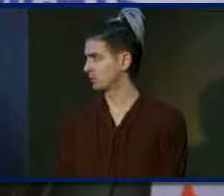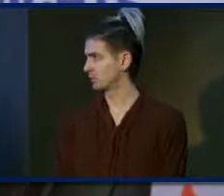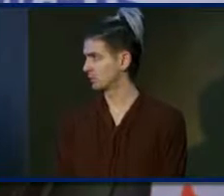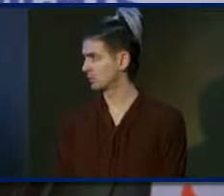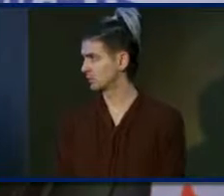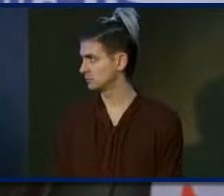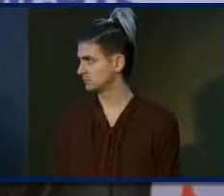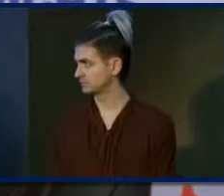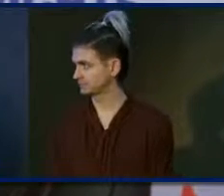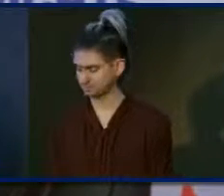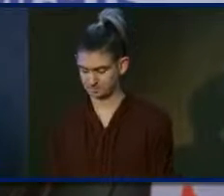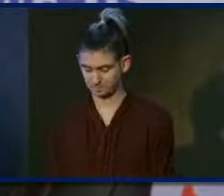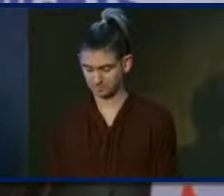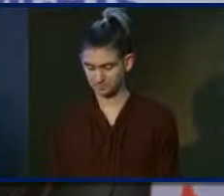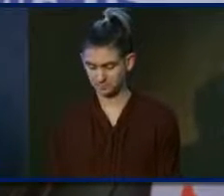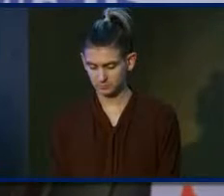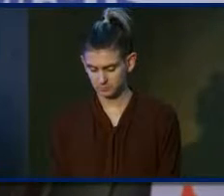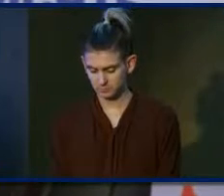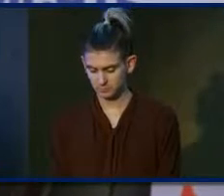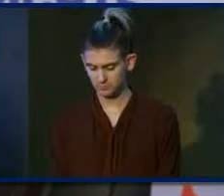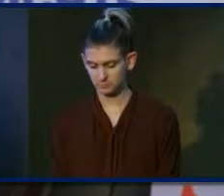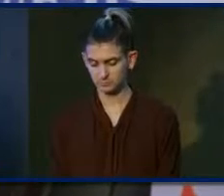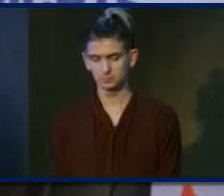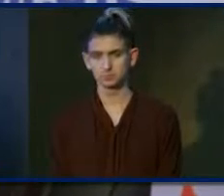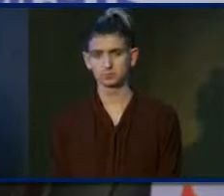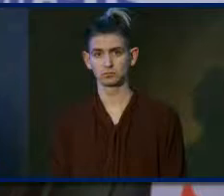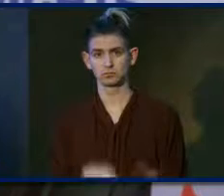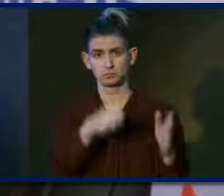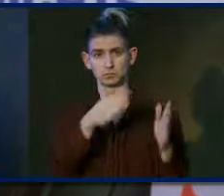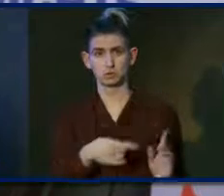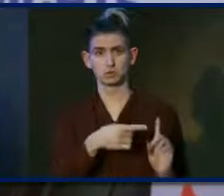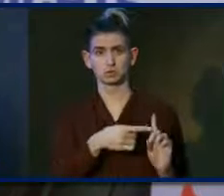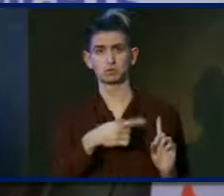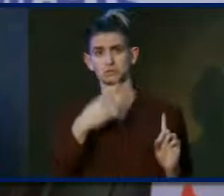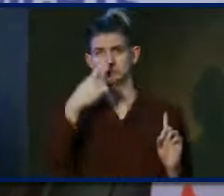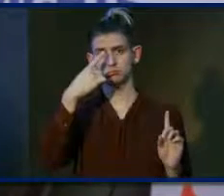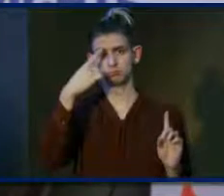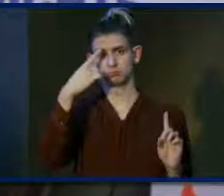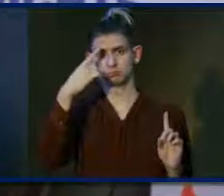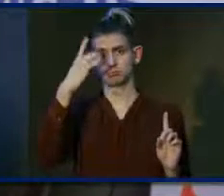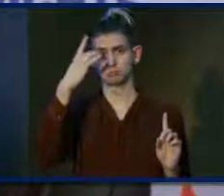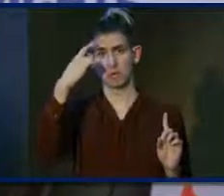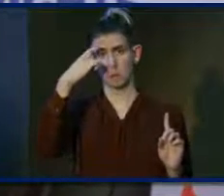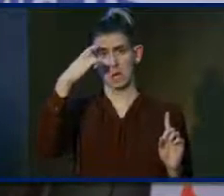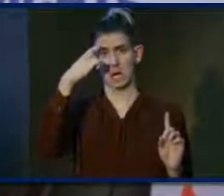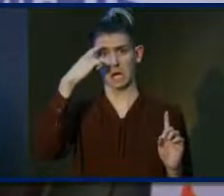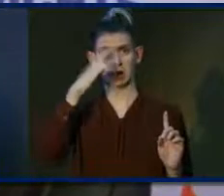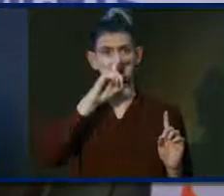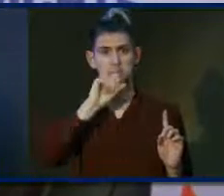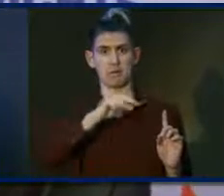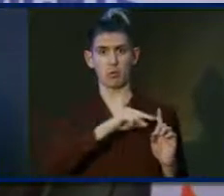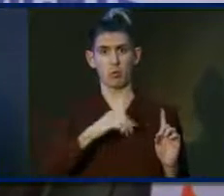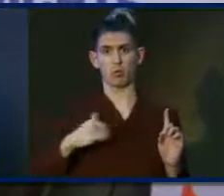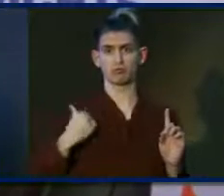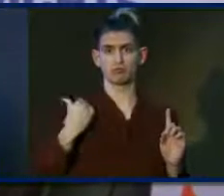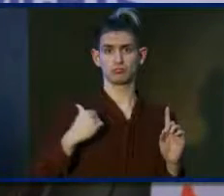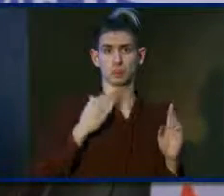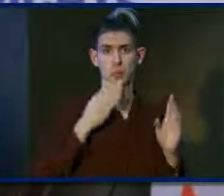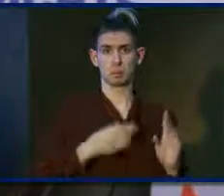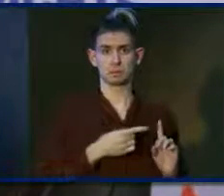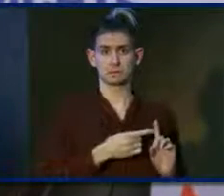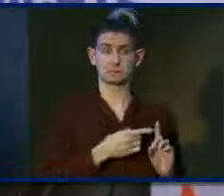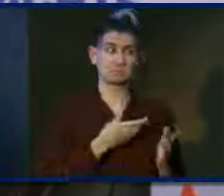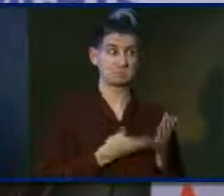for the intellectually disabled young person who may not be able